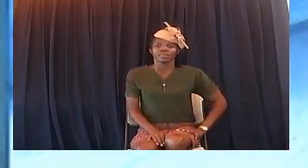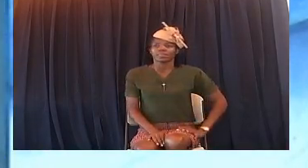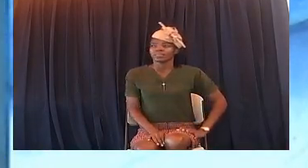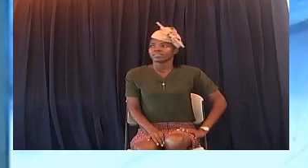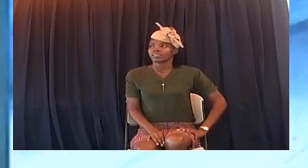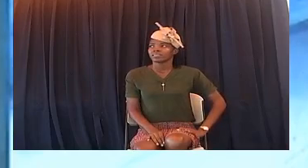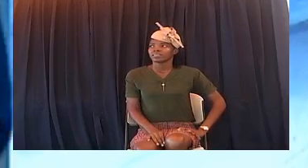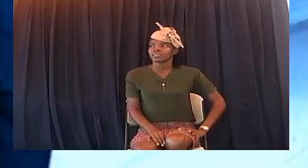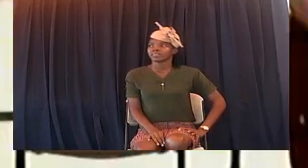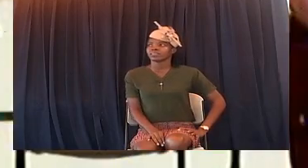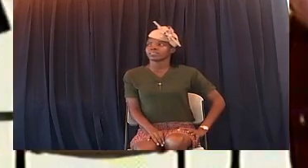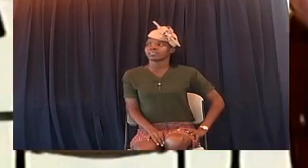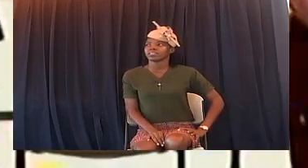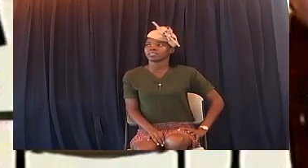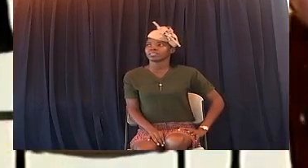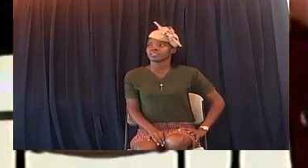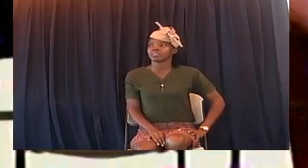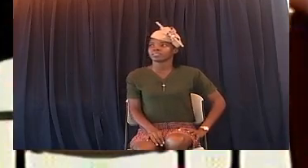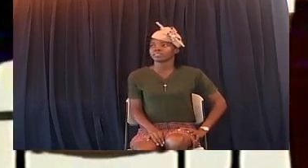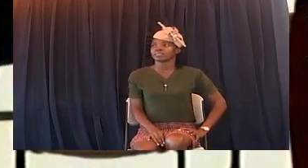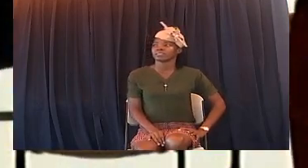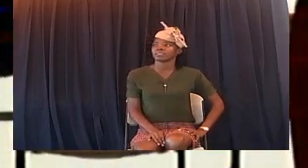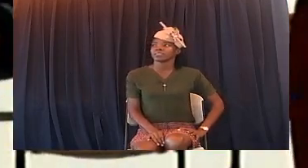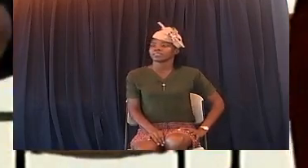Can you pray for me?